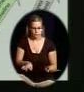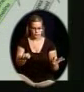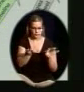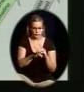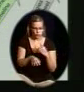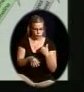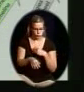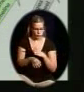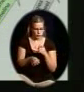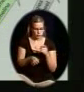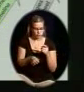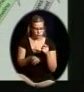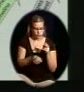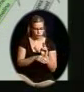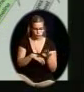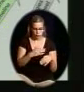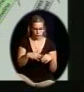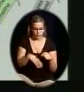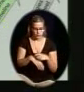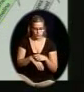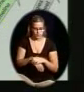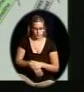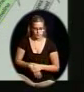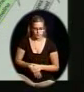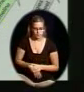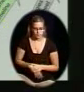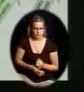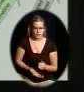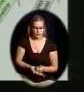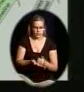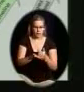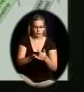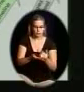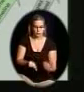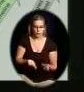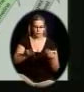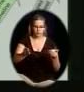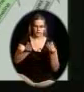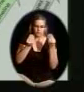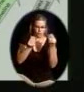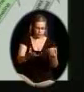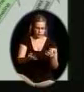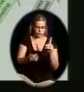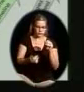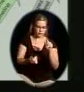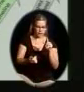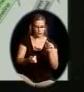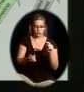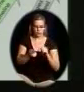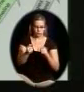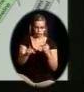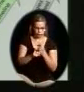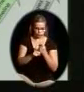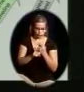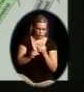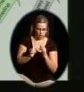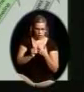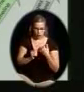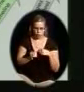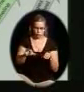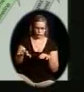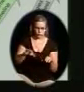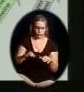it all the time. I think we carry it around a lot. And it helps us to provide that information and data to determine how we're doing. It's